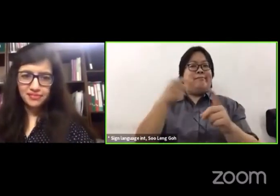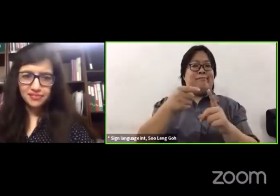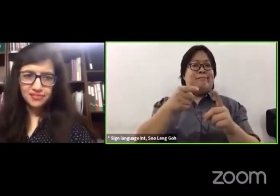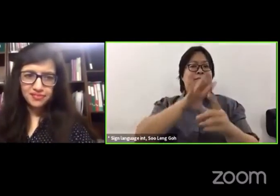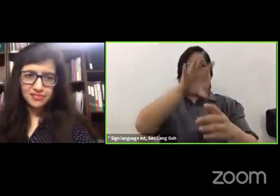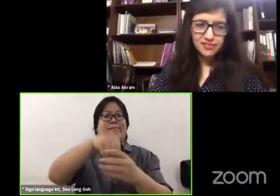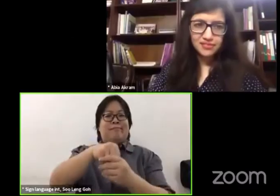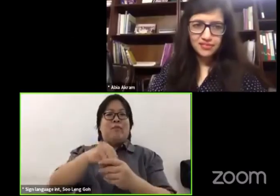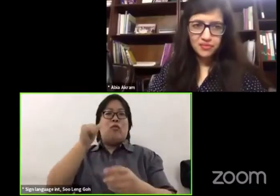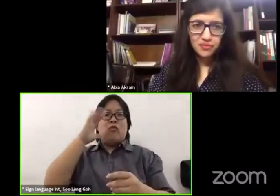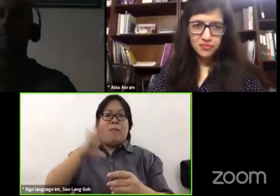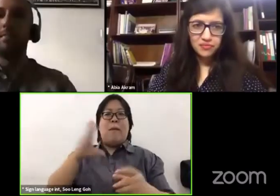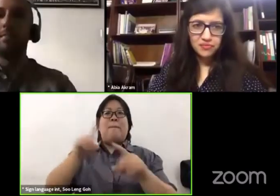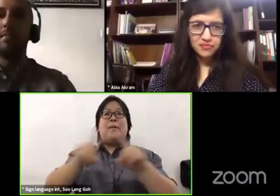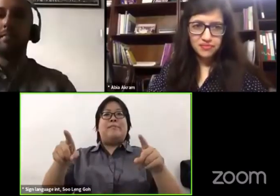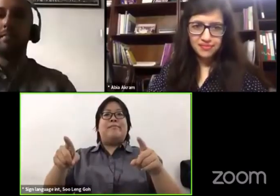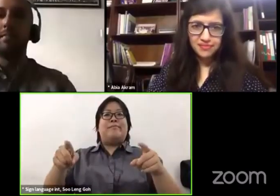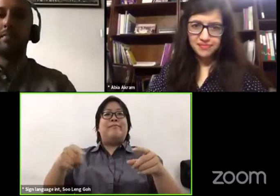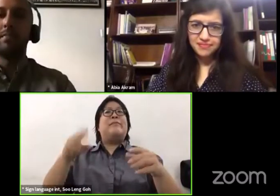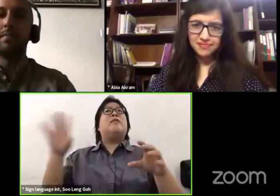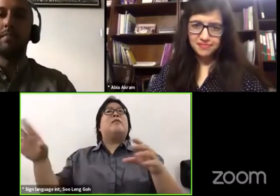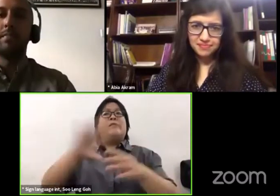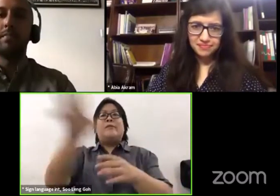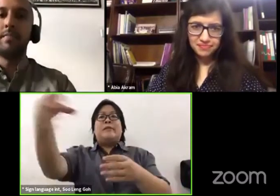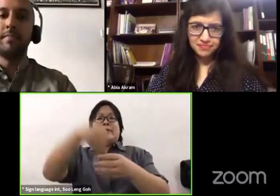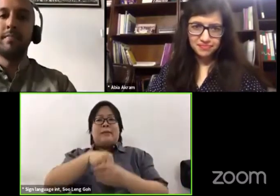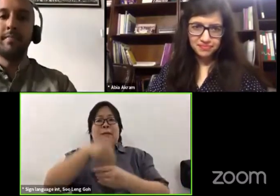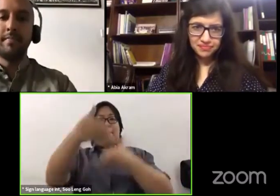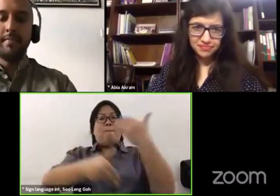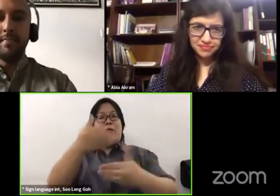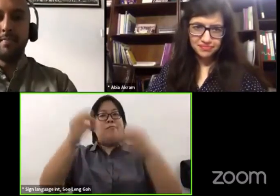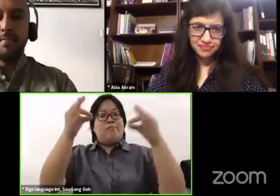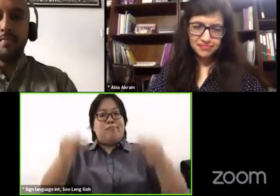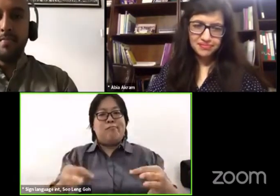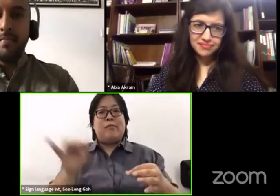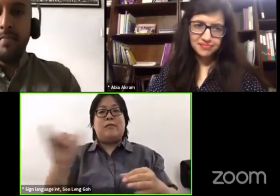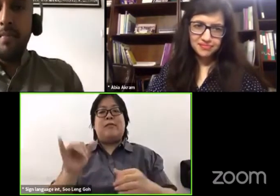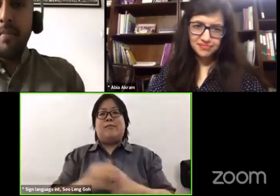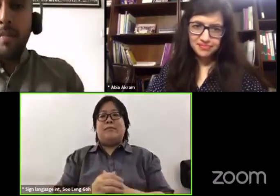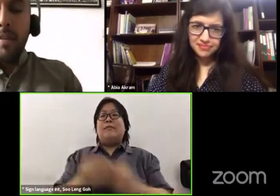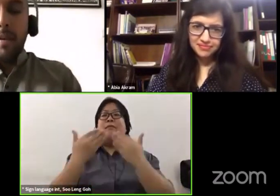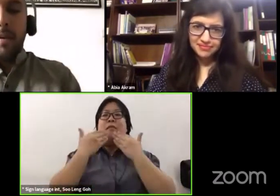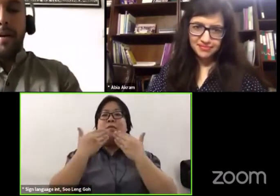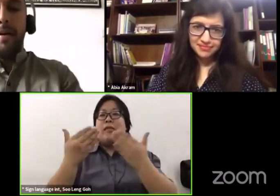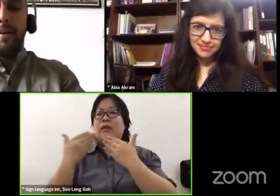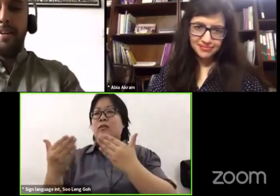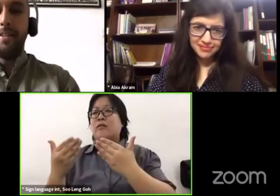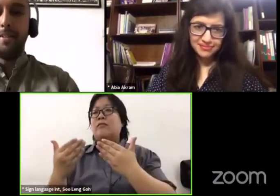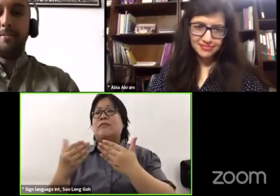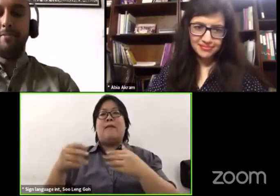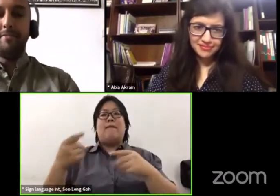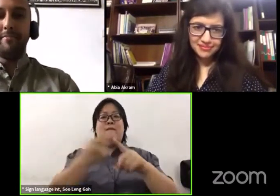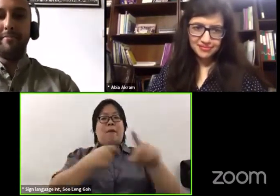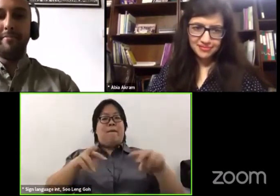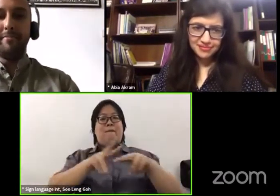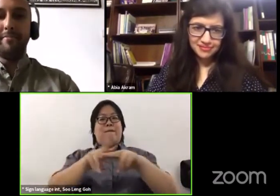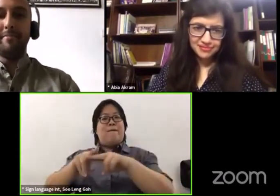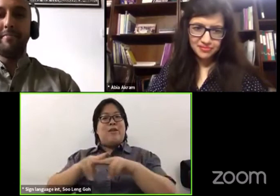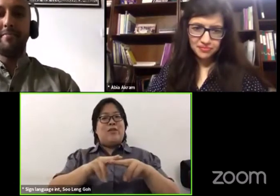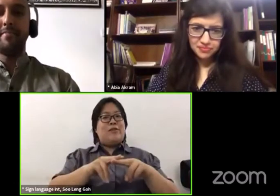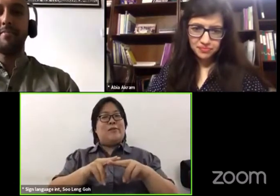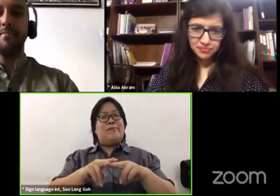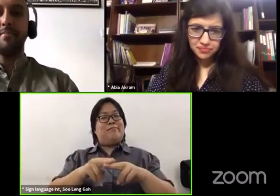genuinely involved in the process. So again, a big vinakabagalev, and thank you from Fiji for the opportunity to